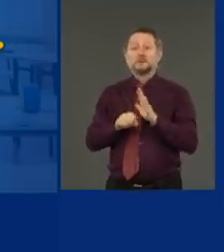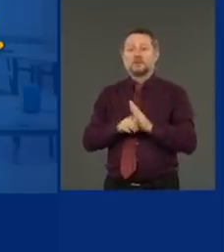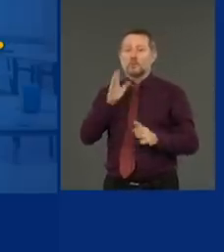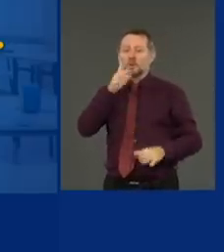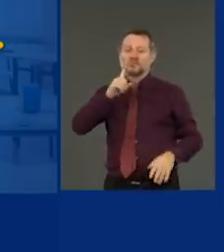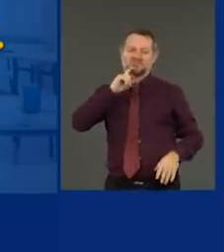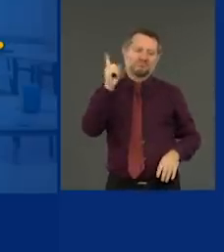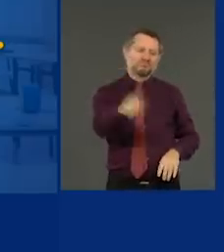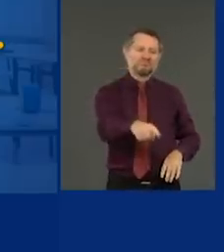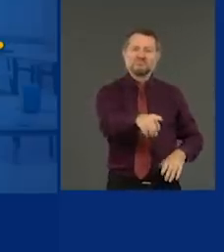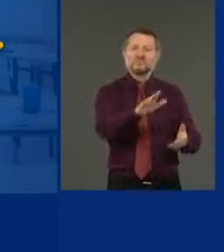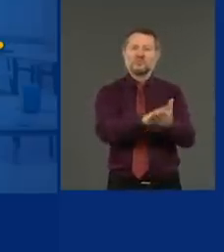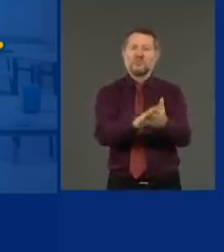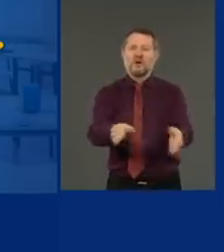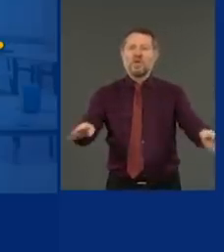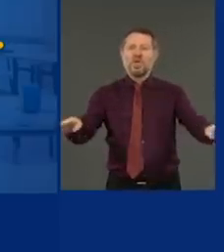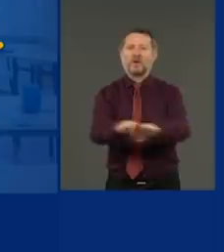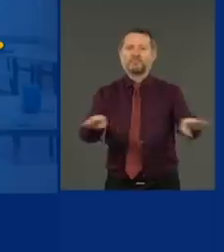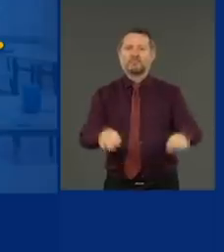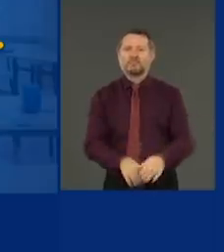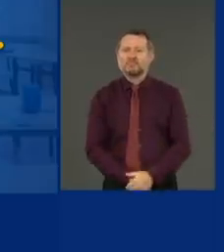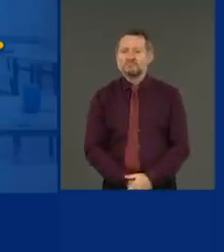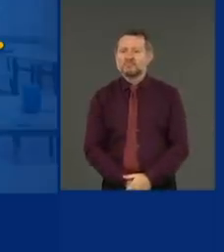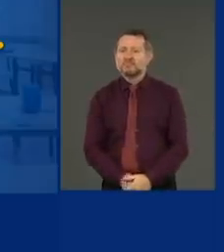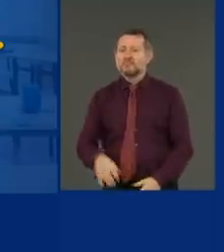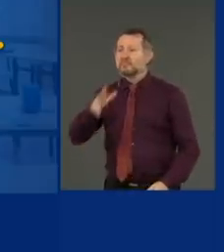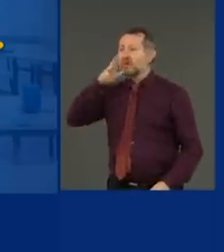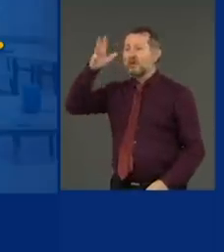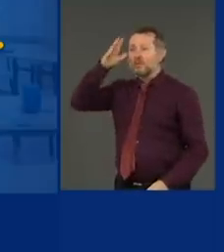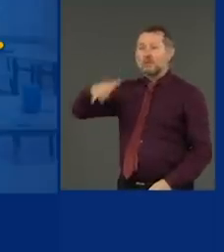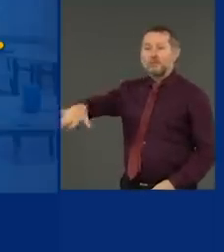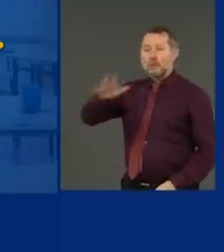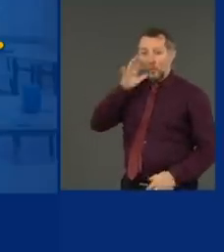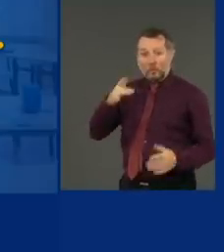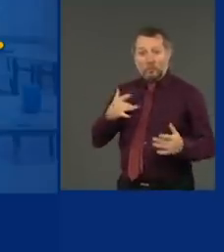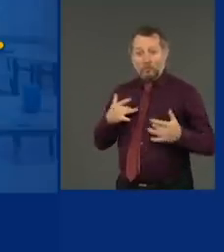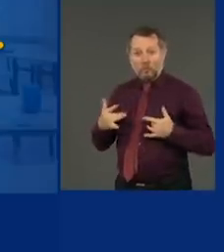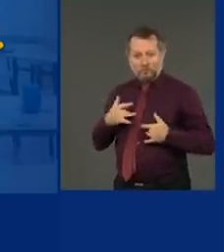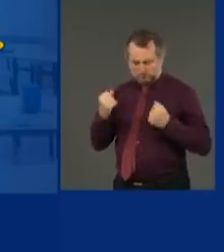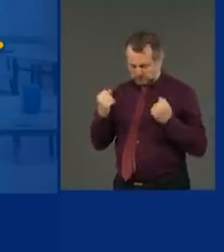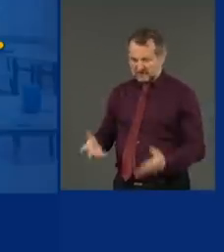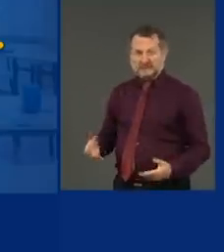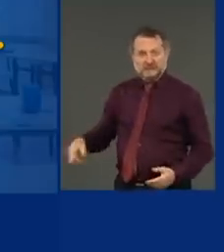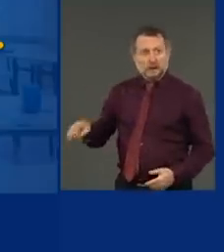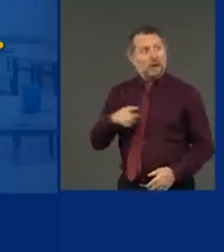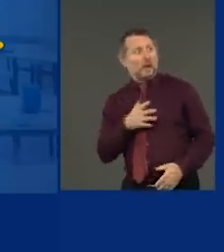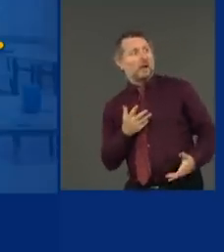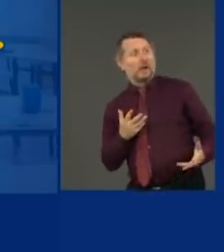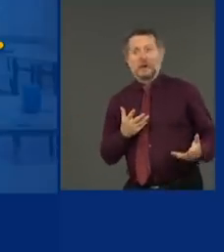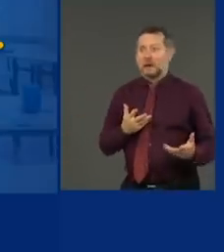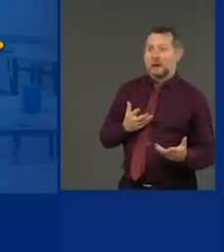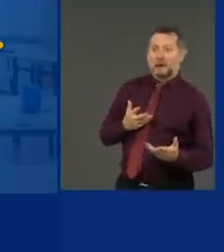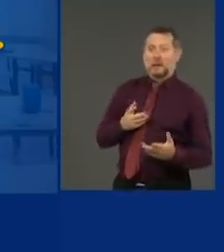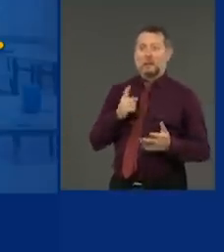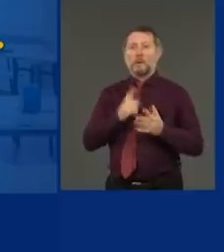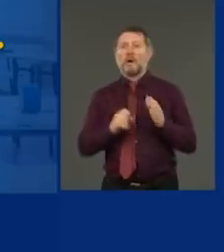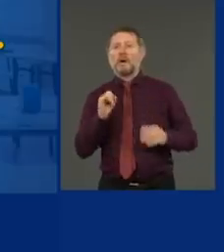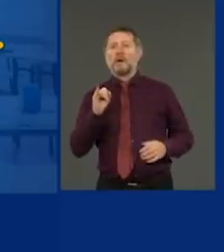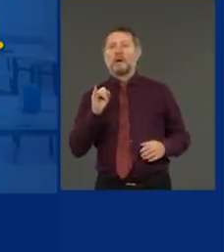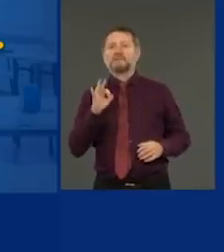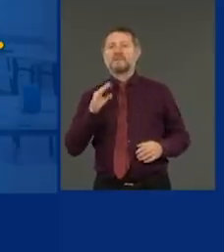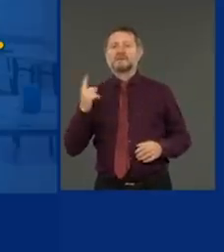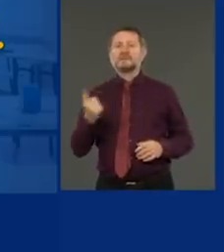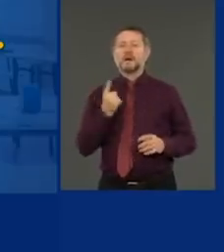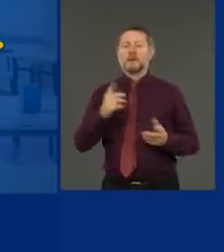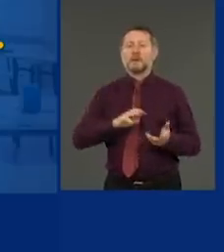So parents who are concerned, and they are, well, what if something happens? If something happens